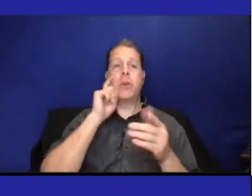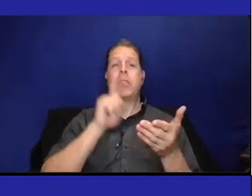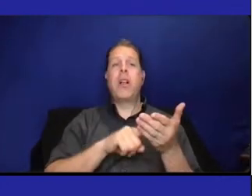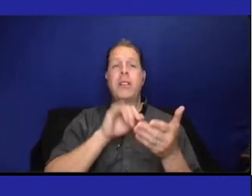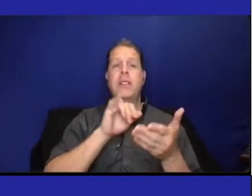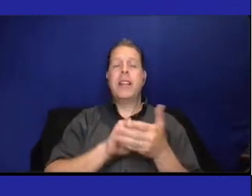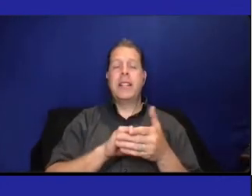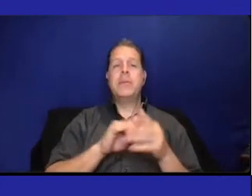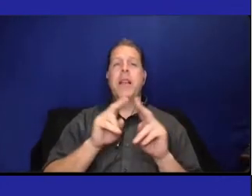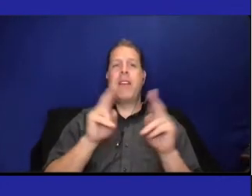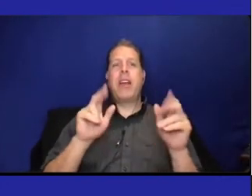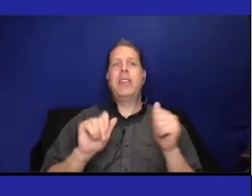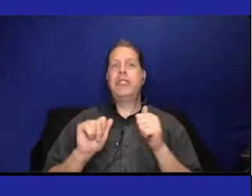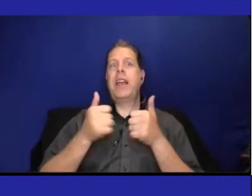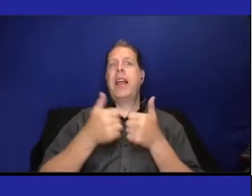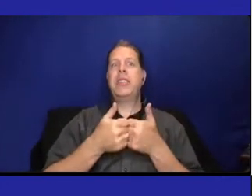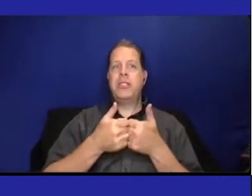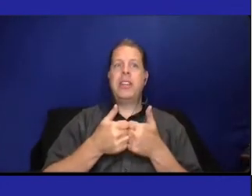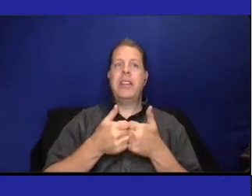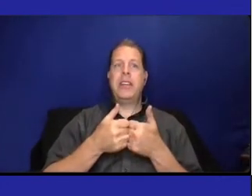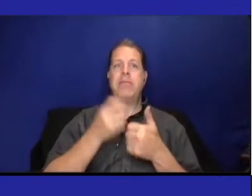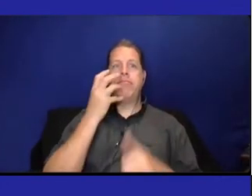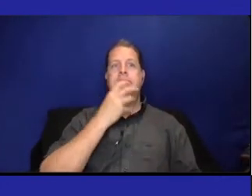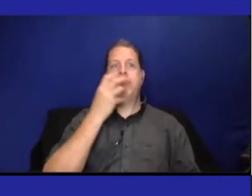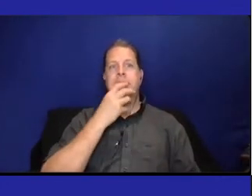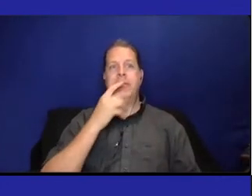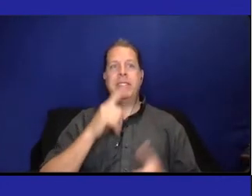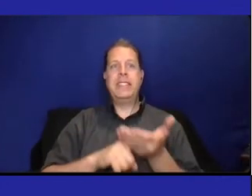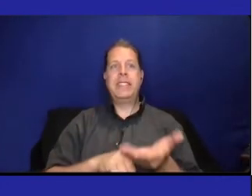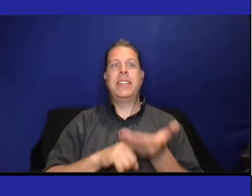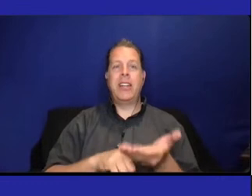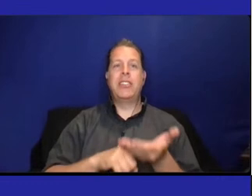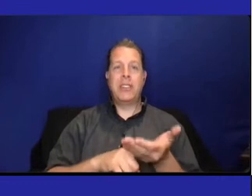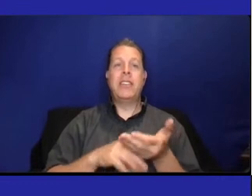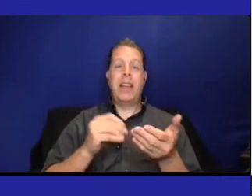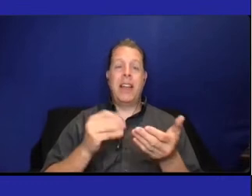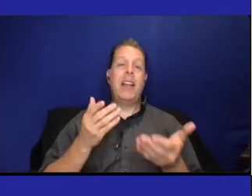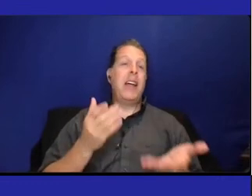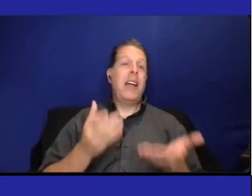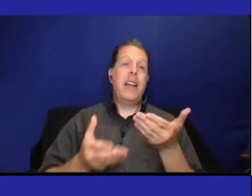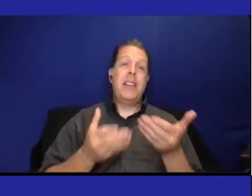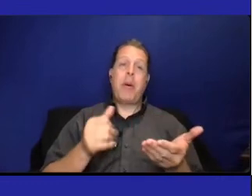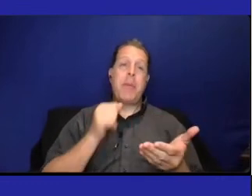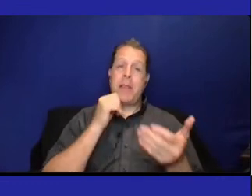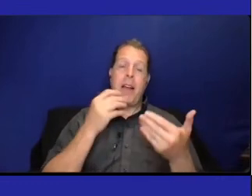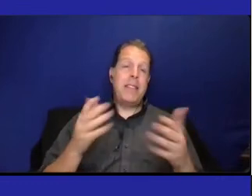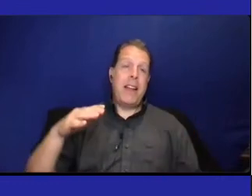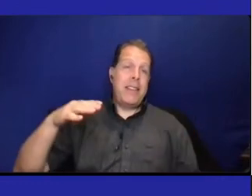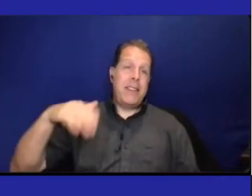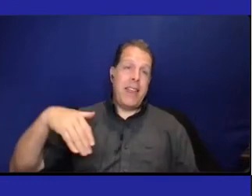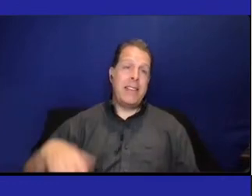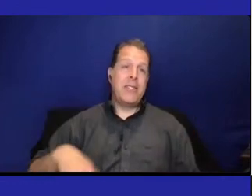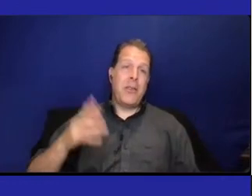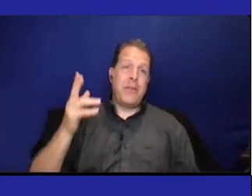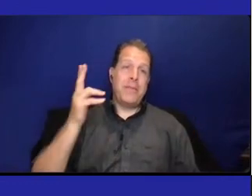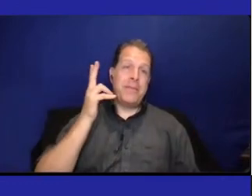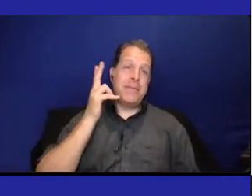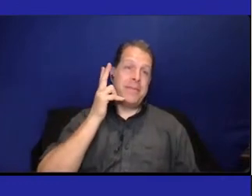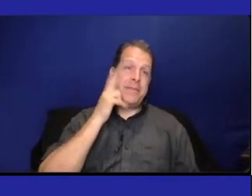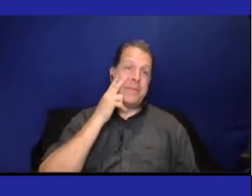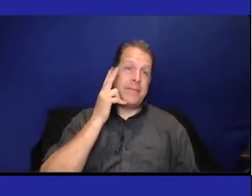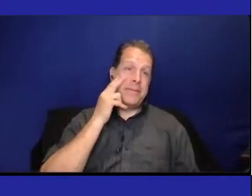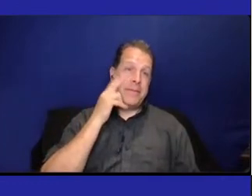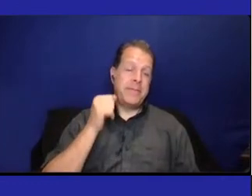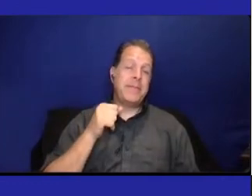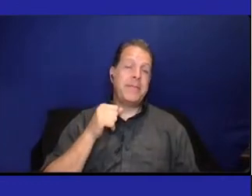very challenging discussion, and it's probably not done yet. But it